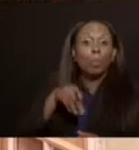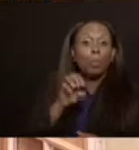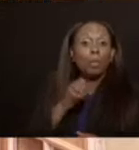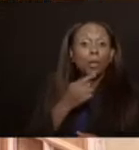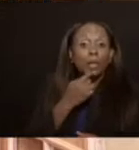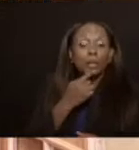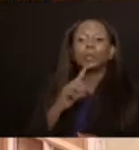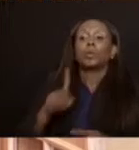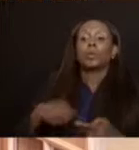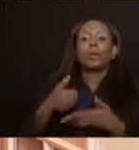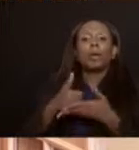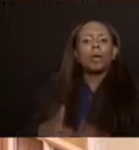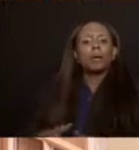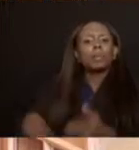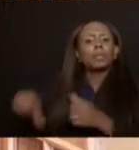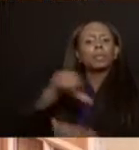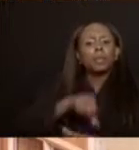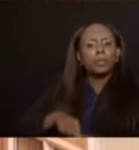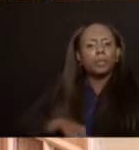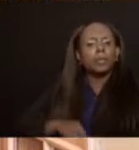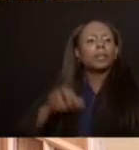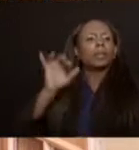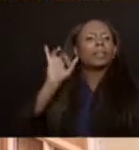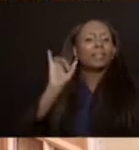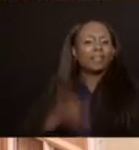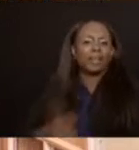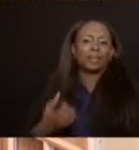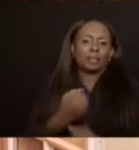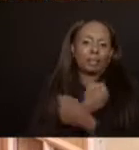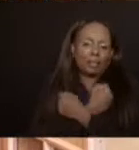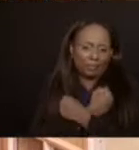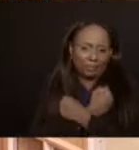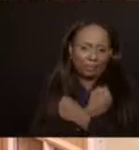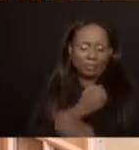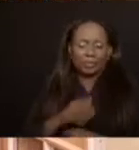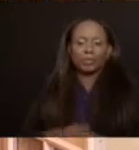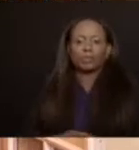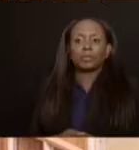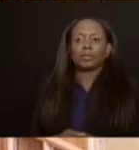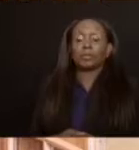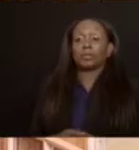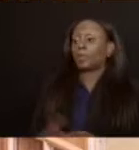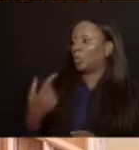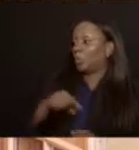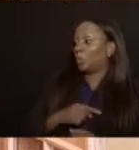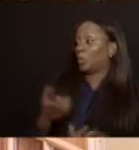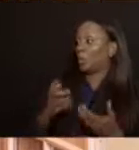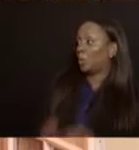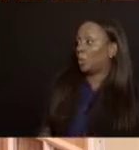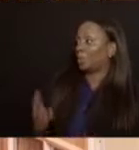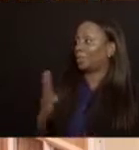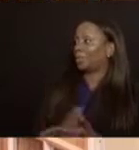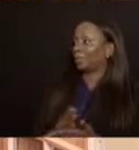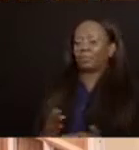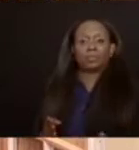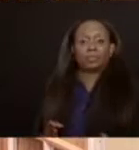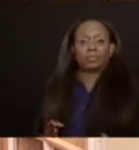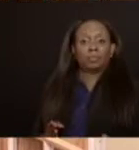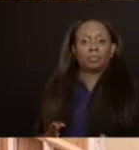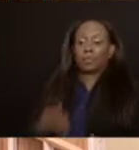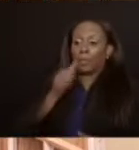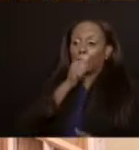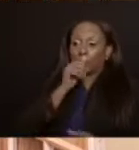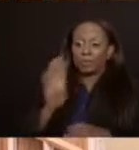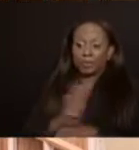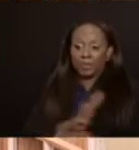said that, we're not going to stop the private sector who want to incentivize. This is the same country that complains about transactional politics